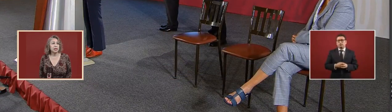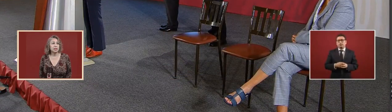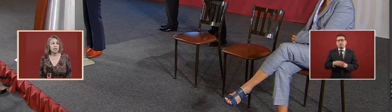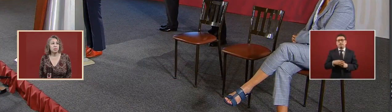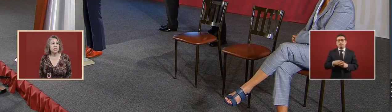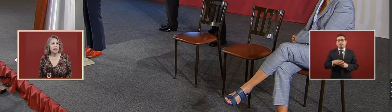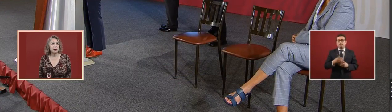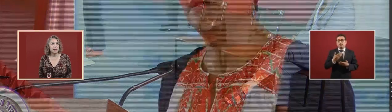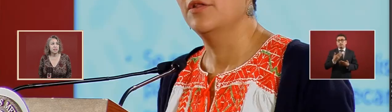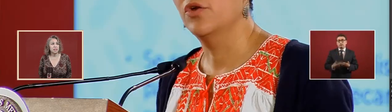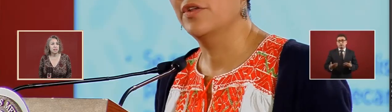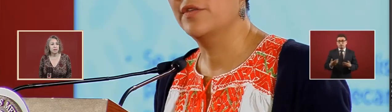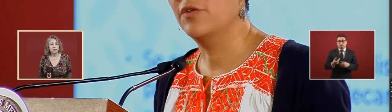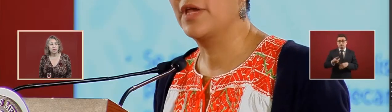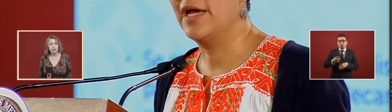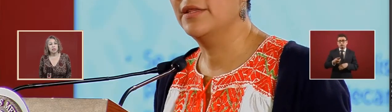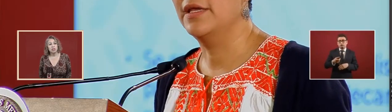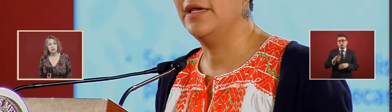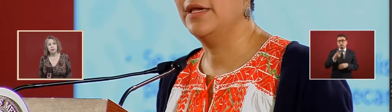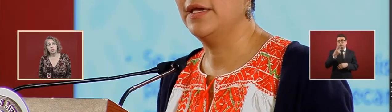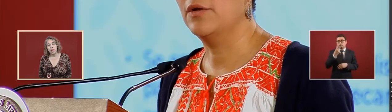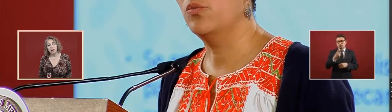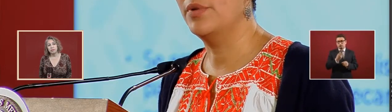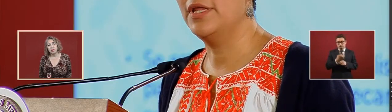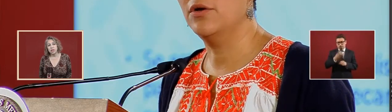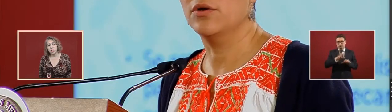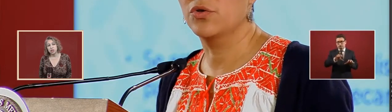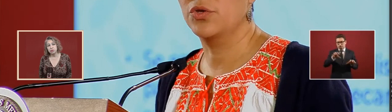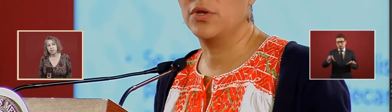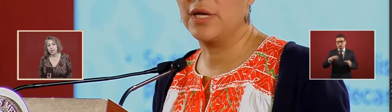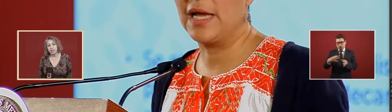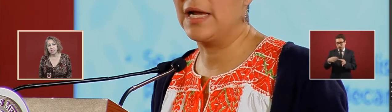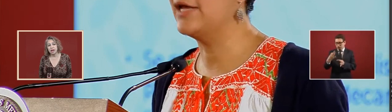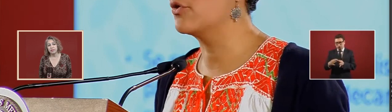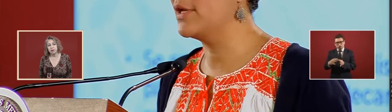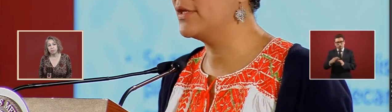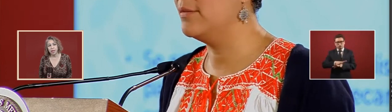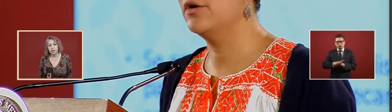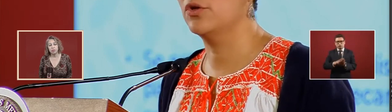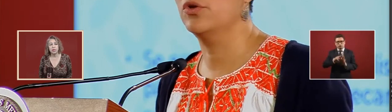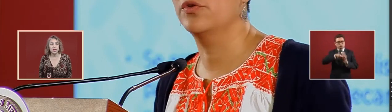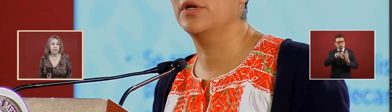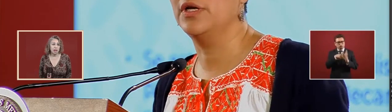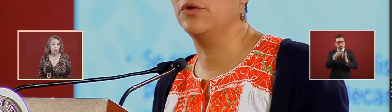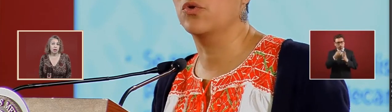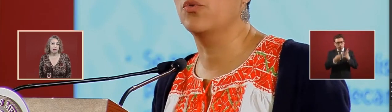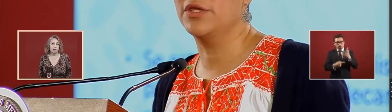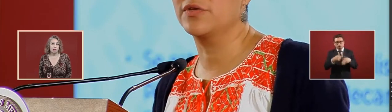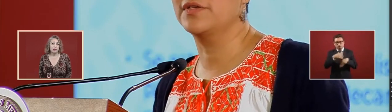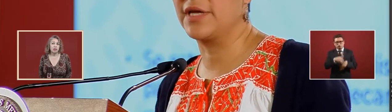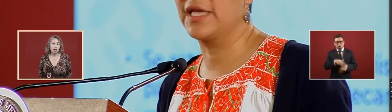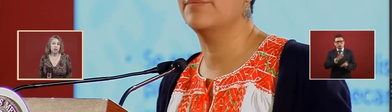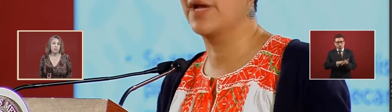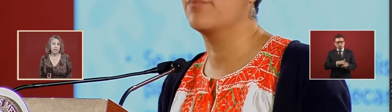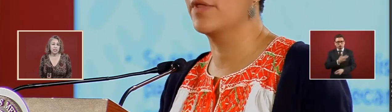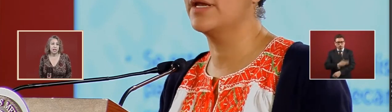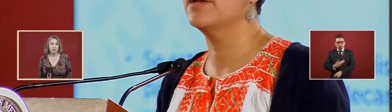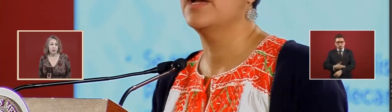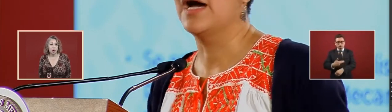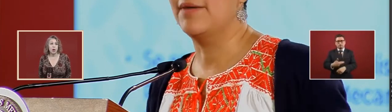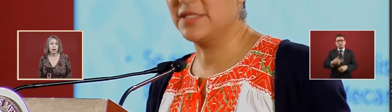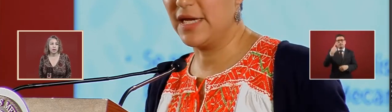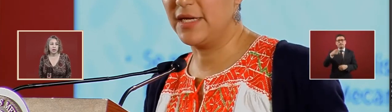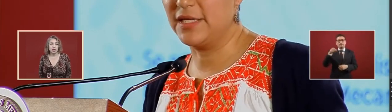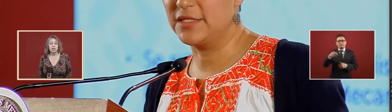forensic cementeries. So far, we have only two states that have complied with the documents that